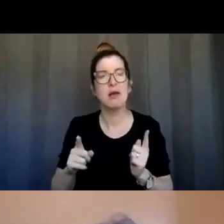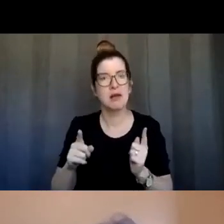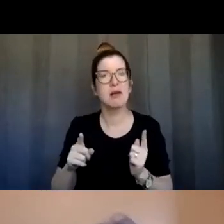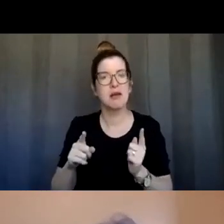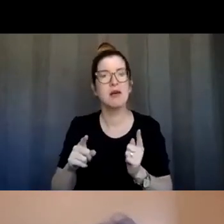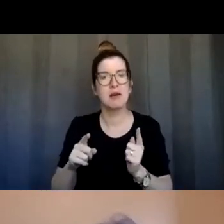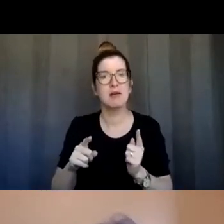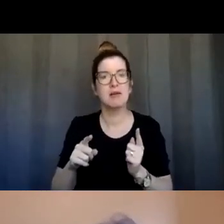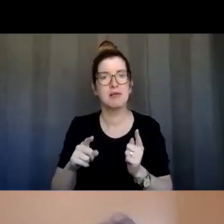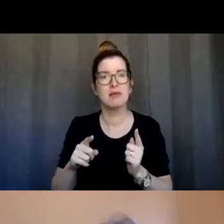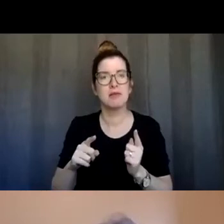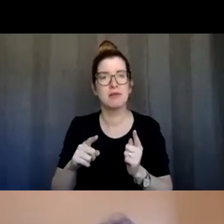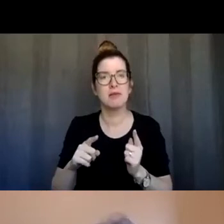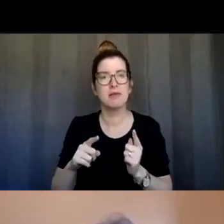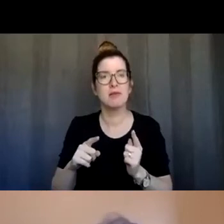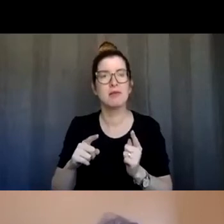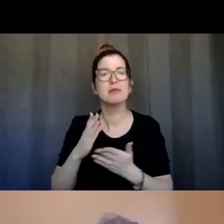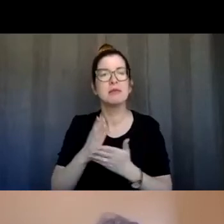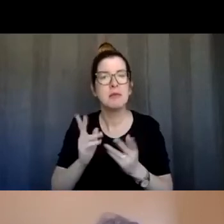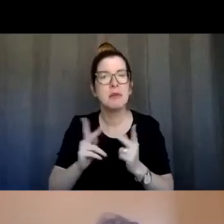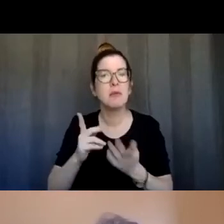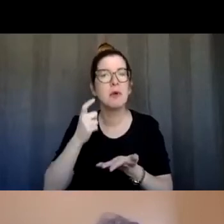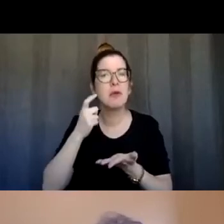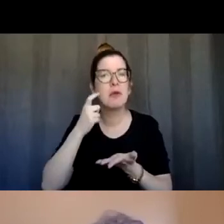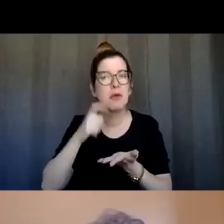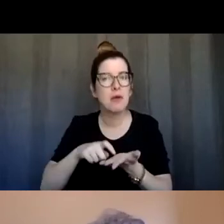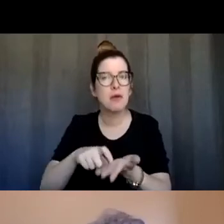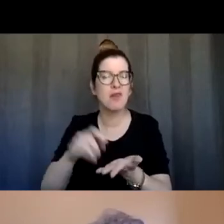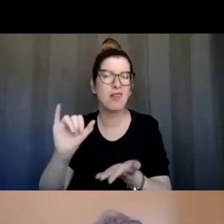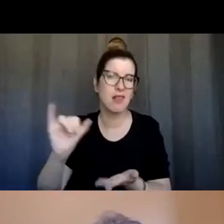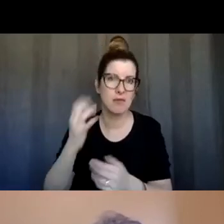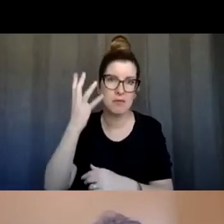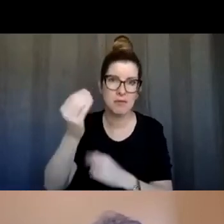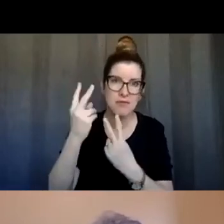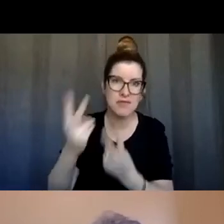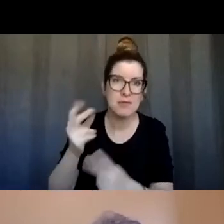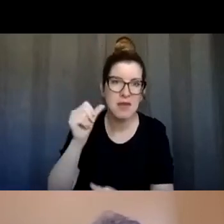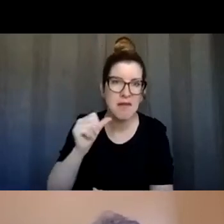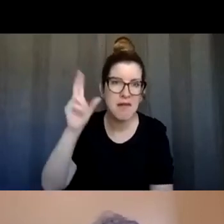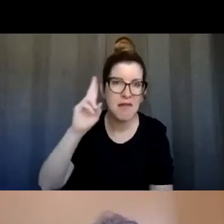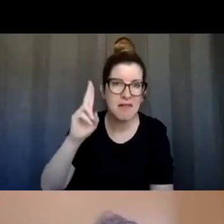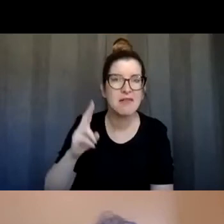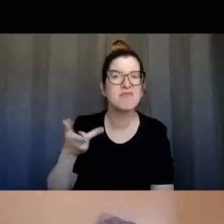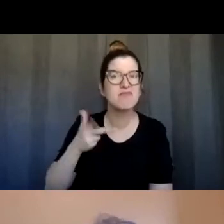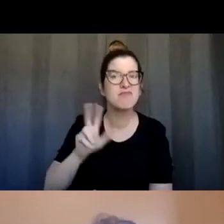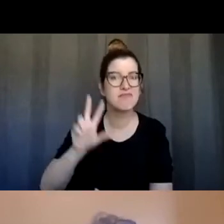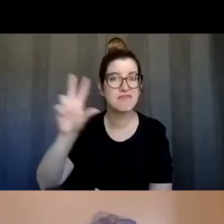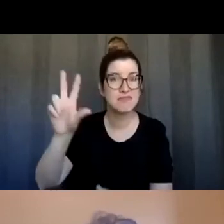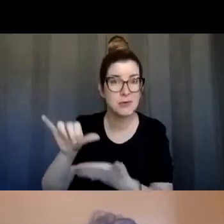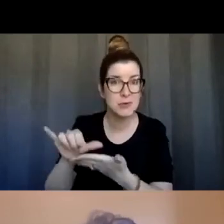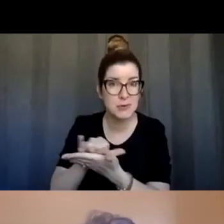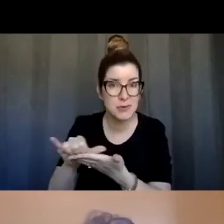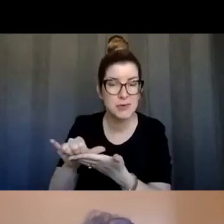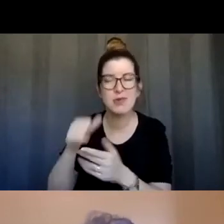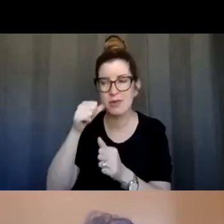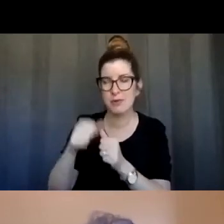in the summers. My aunt and uncle would take me to New York. And we stopped